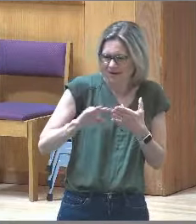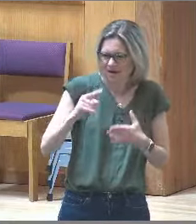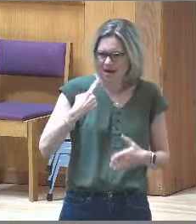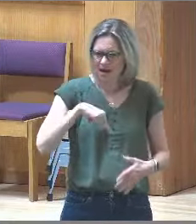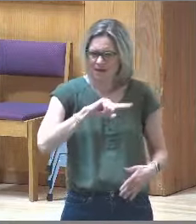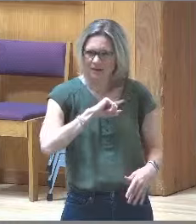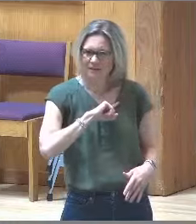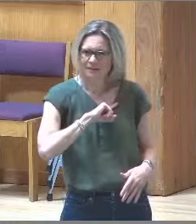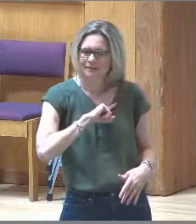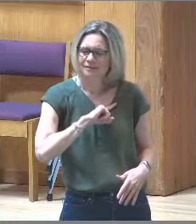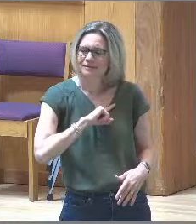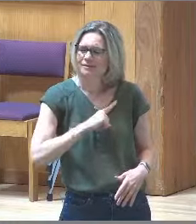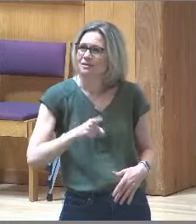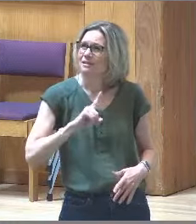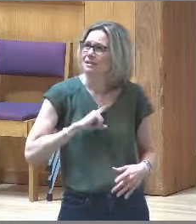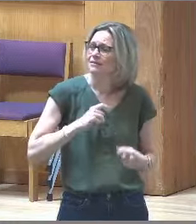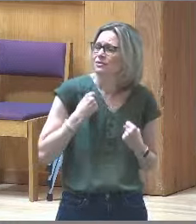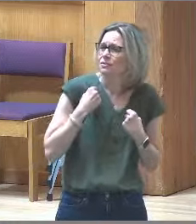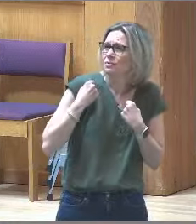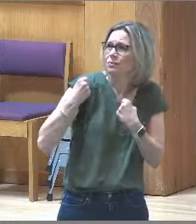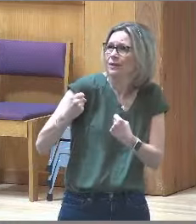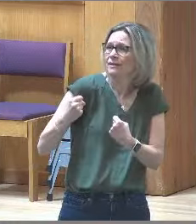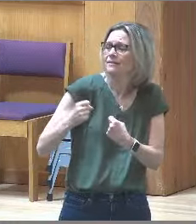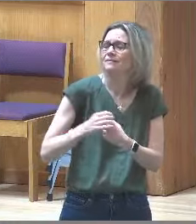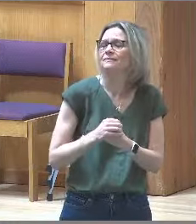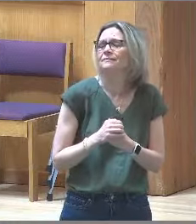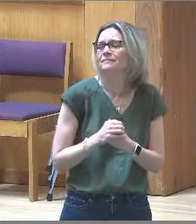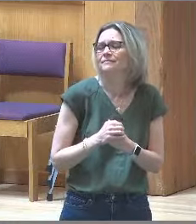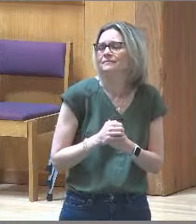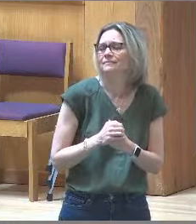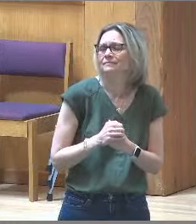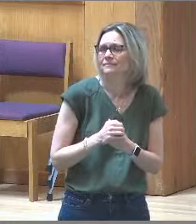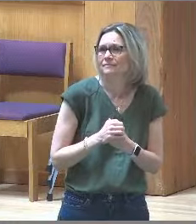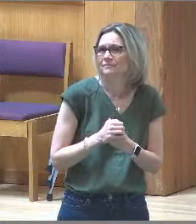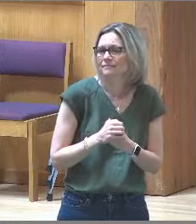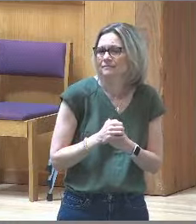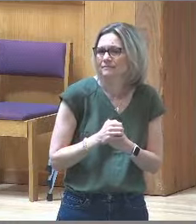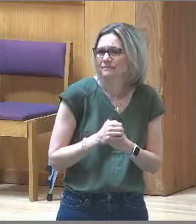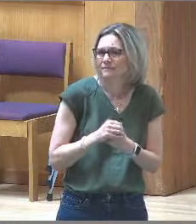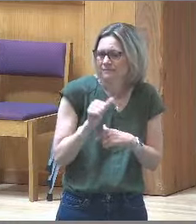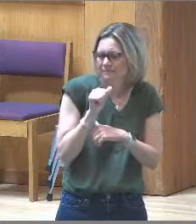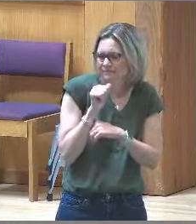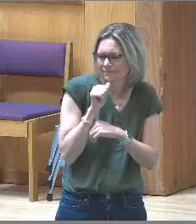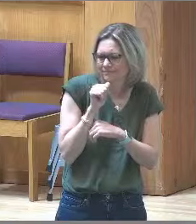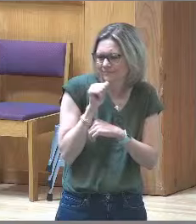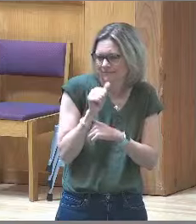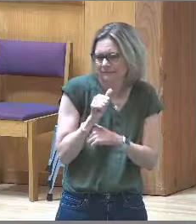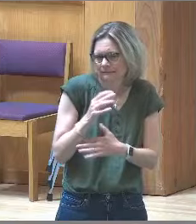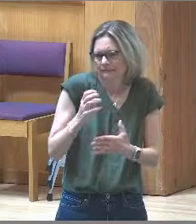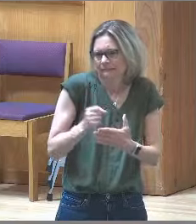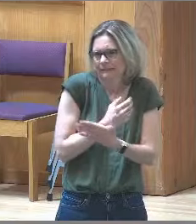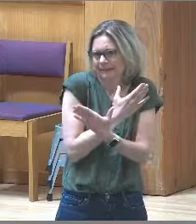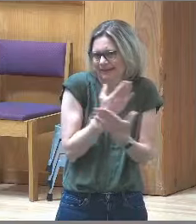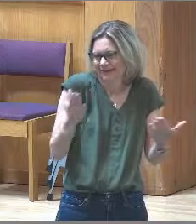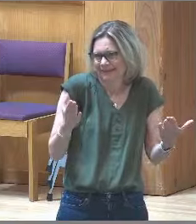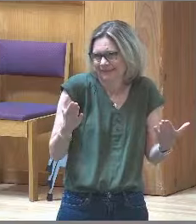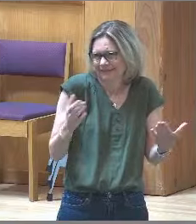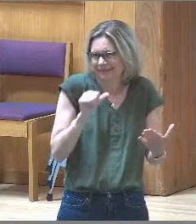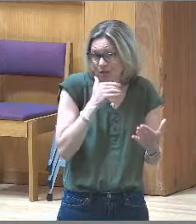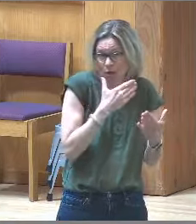you give us strength so that we do not do the things that are not good for us and for